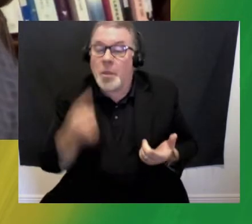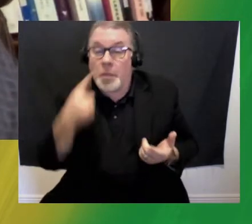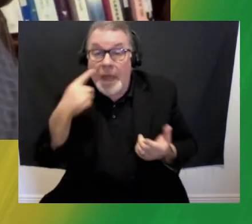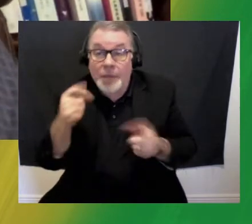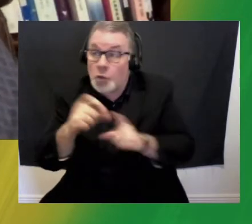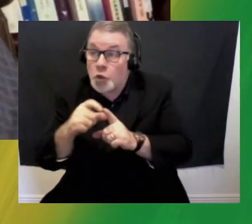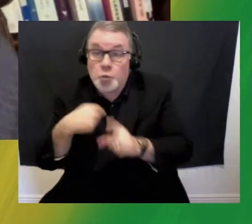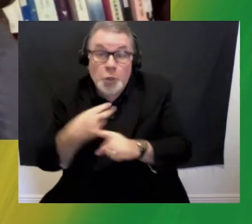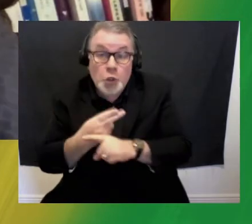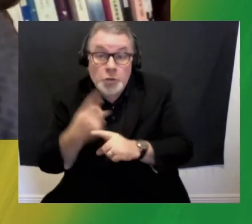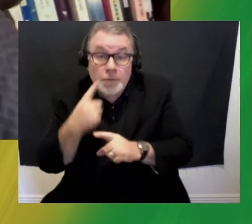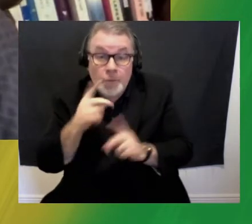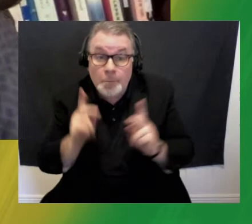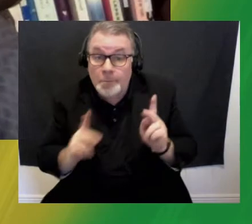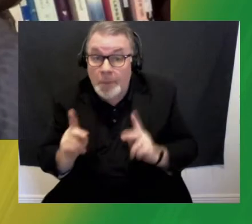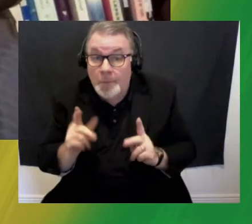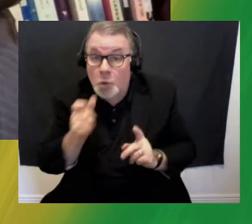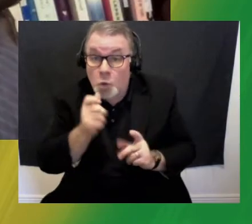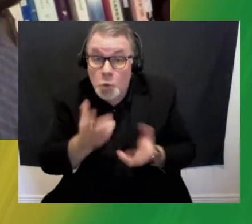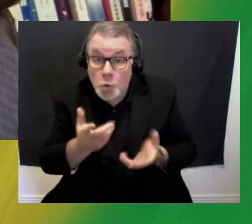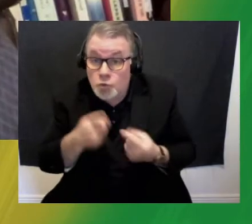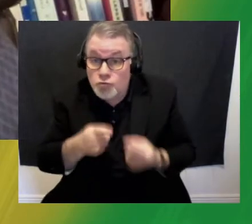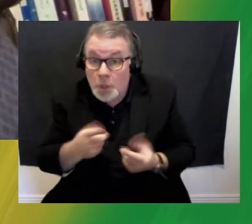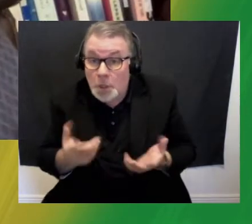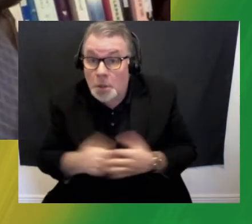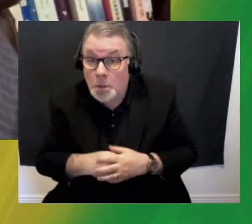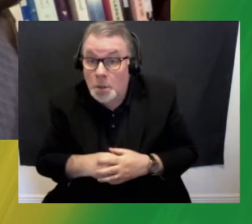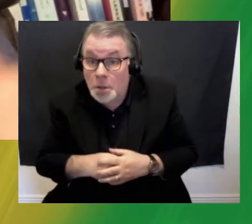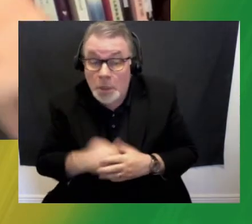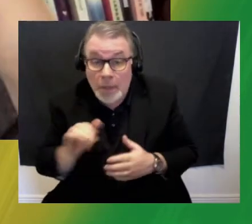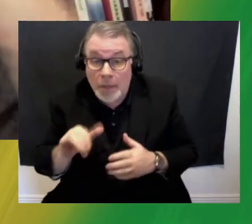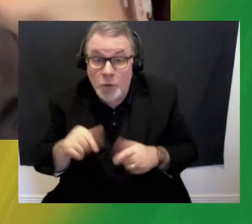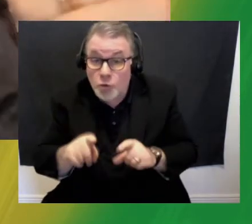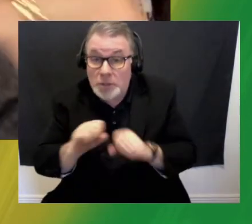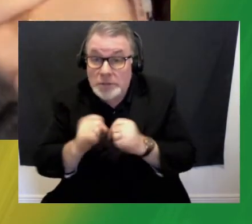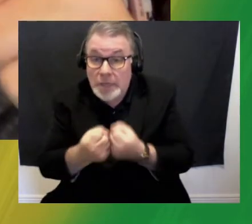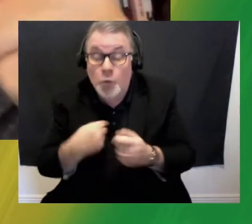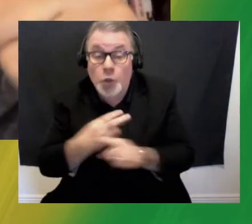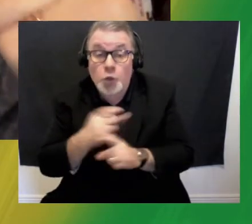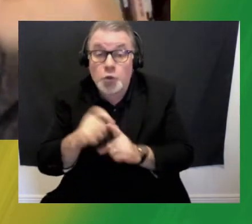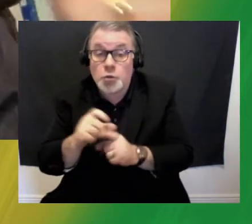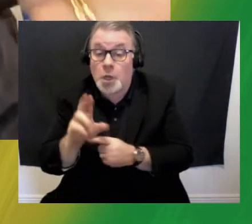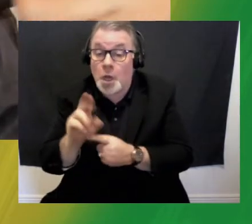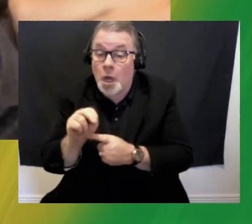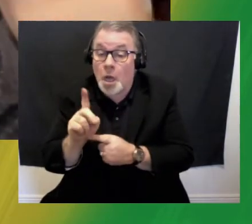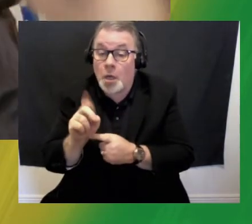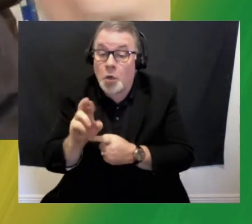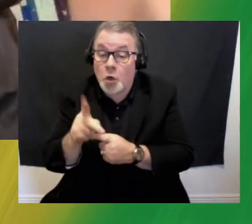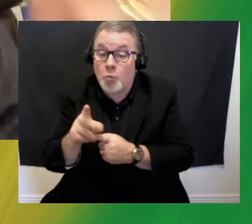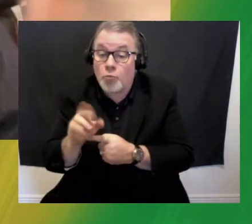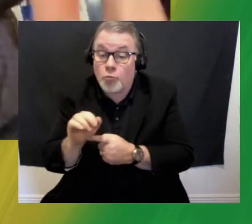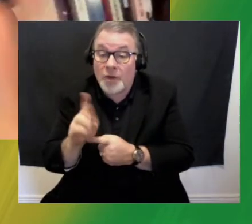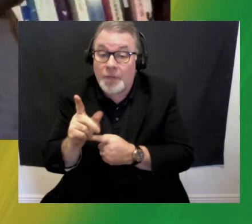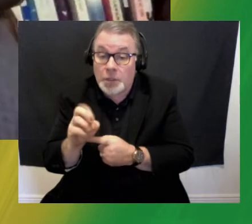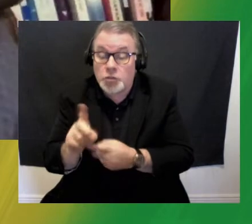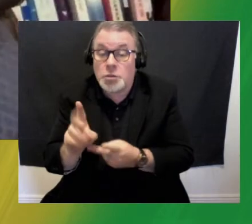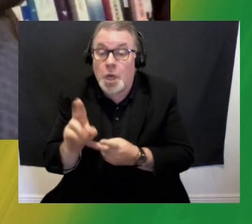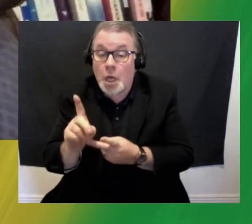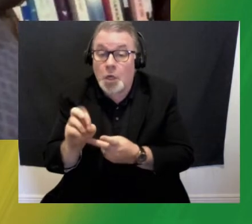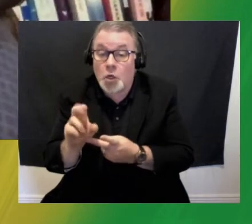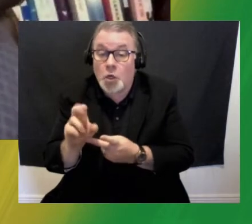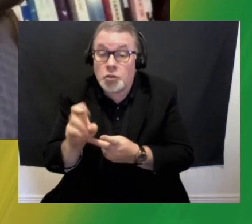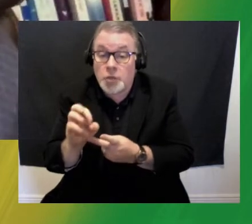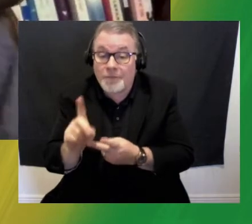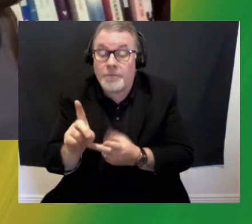use for folks who are struggling in this society. We use terms like underprivileged, underserved,